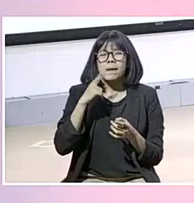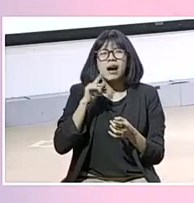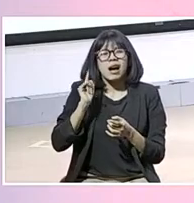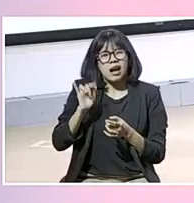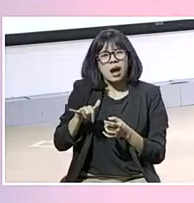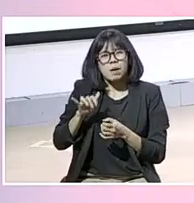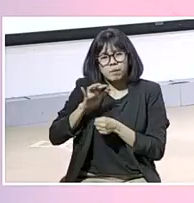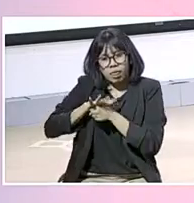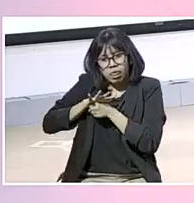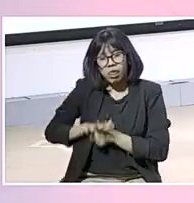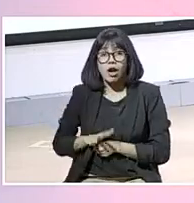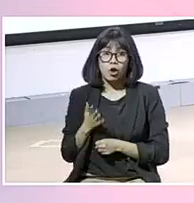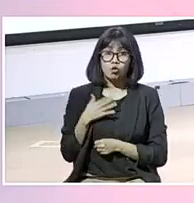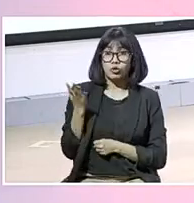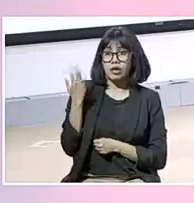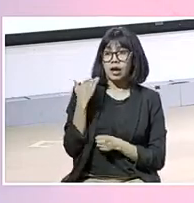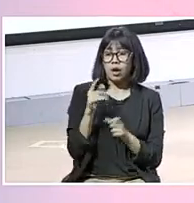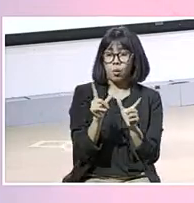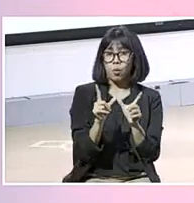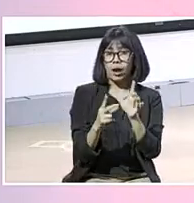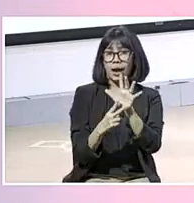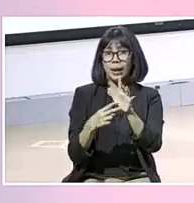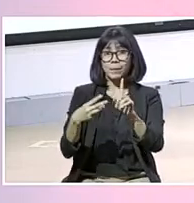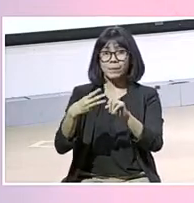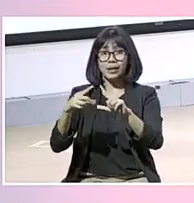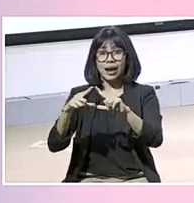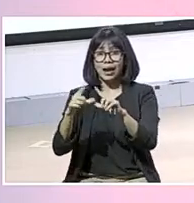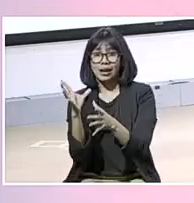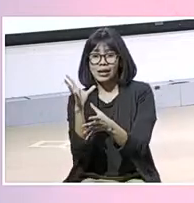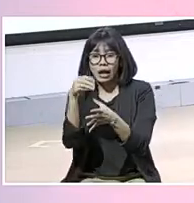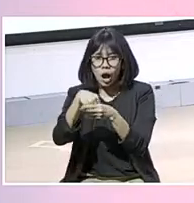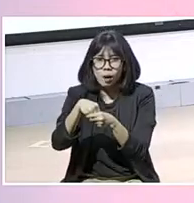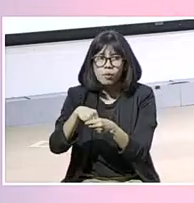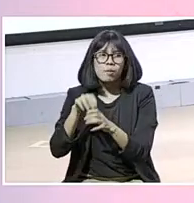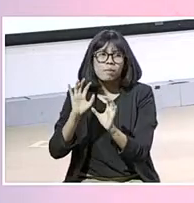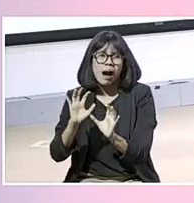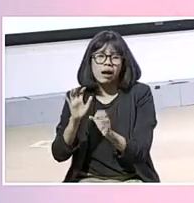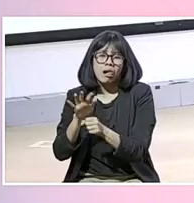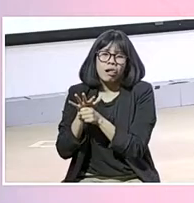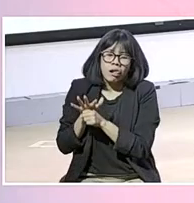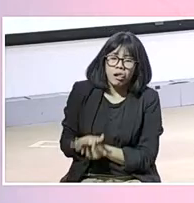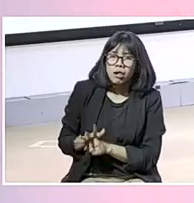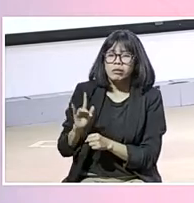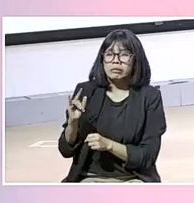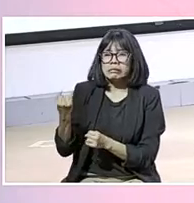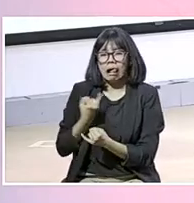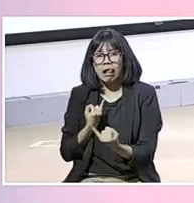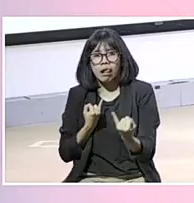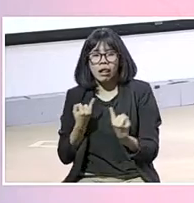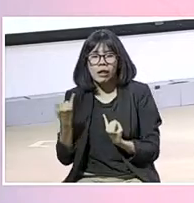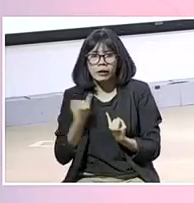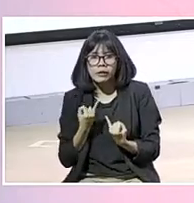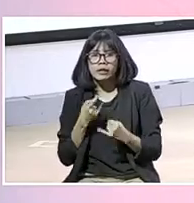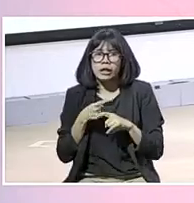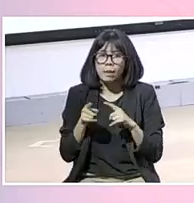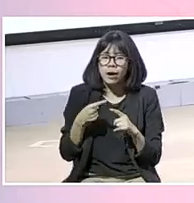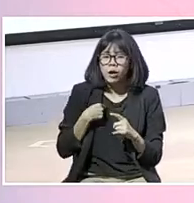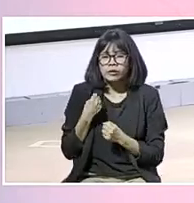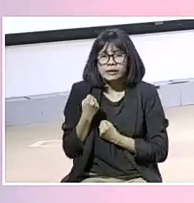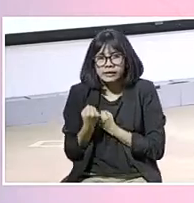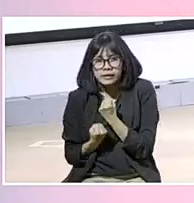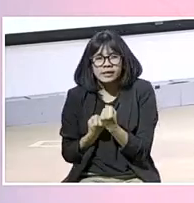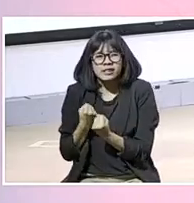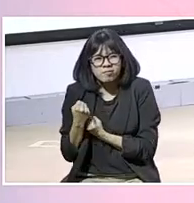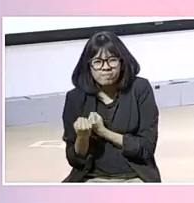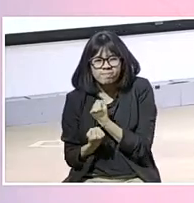my first year in the WNBA. I played well in college. I got drafted by the Mystics. And so when I was in college, I was like pretty